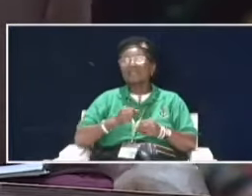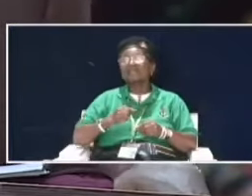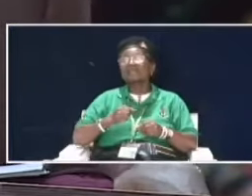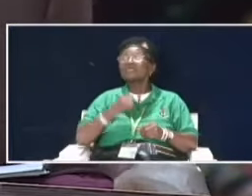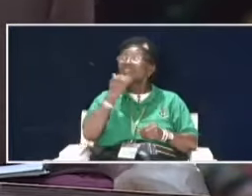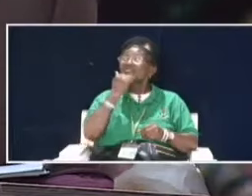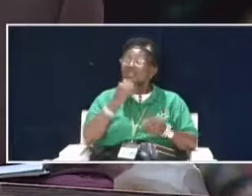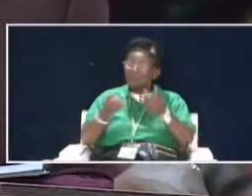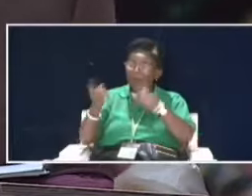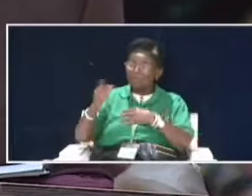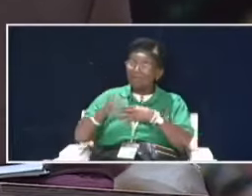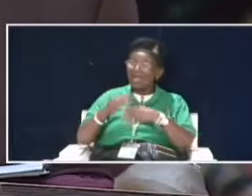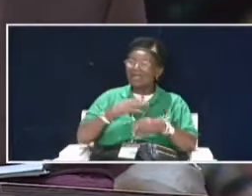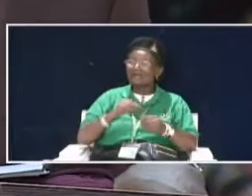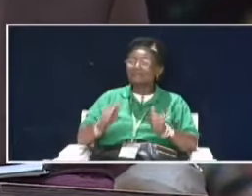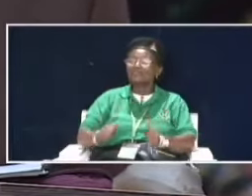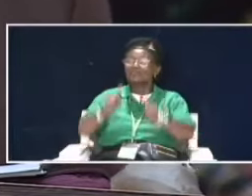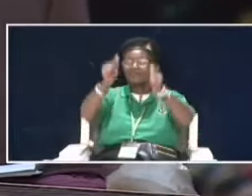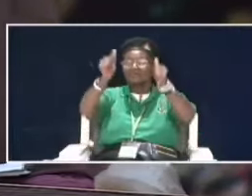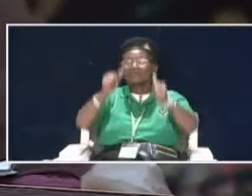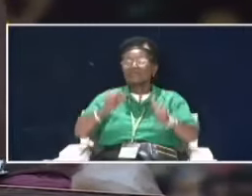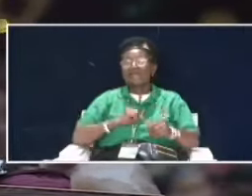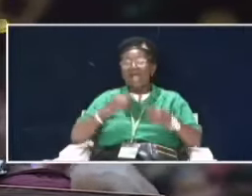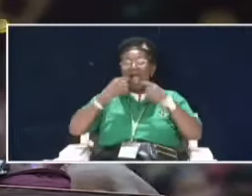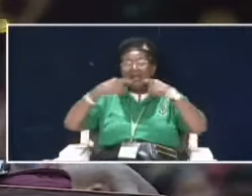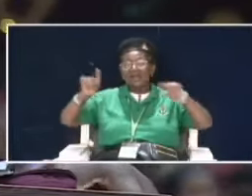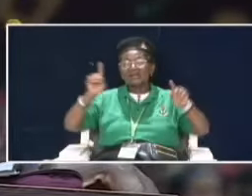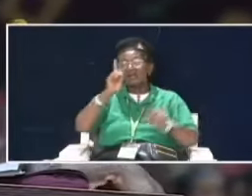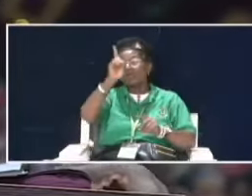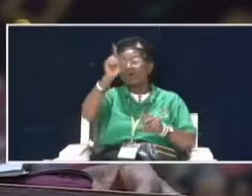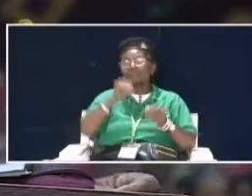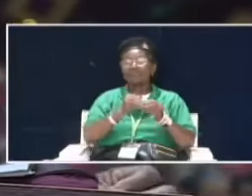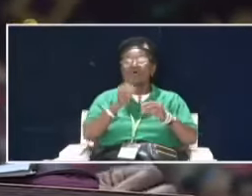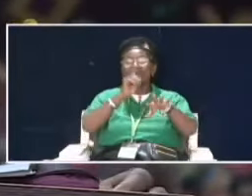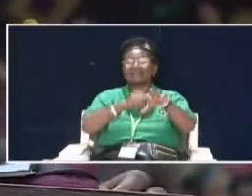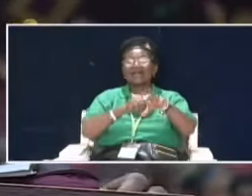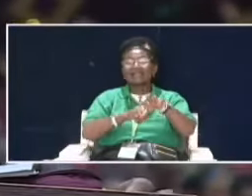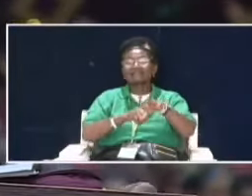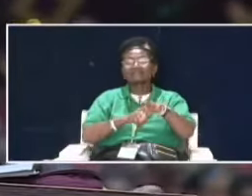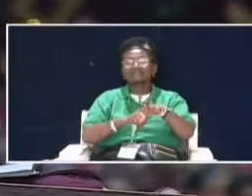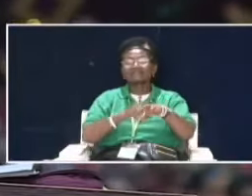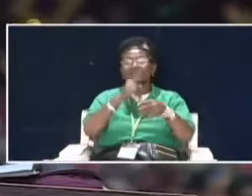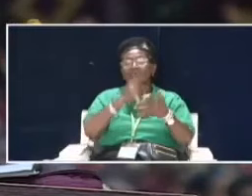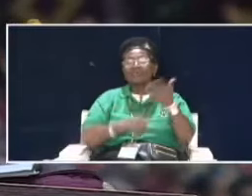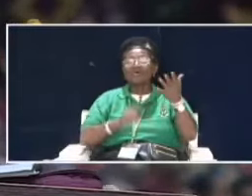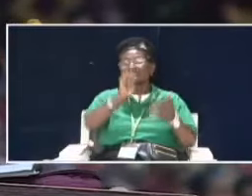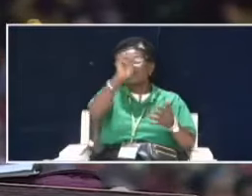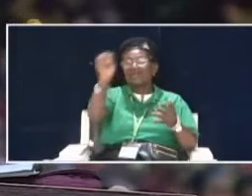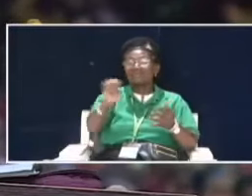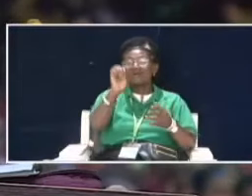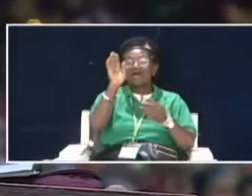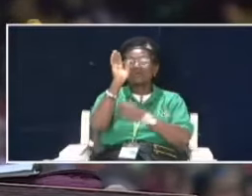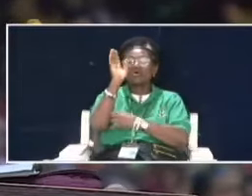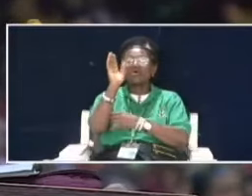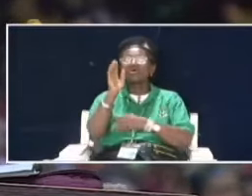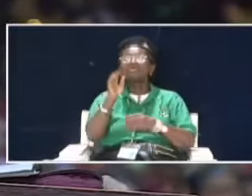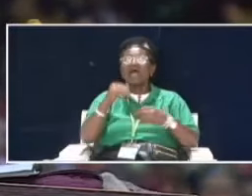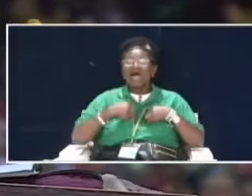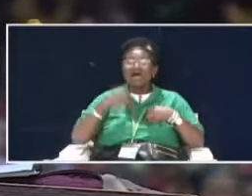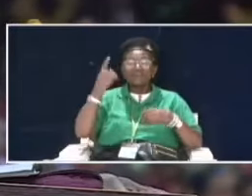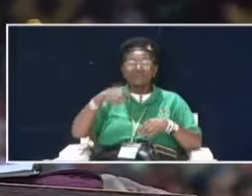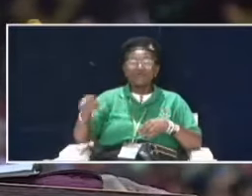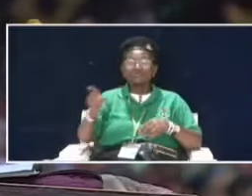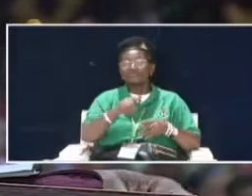promoted. I decree one more time, whatever God has to do